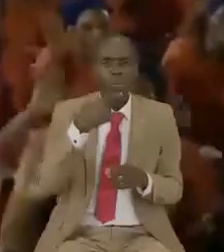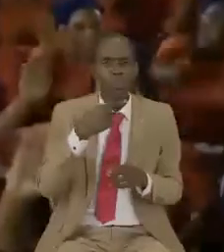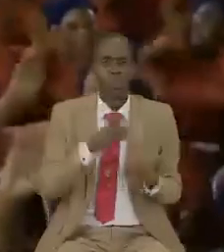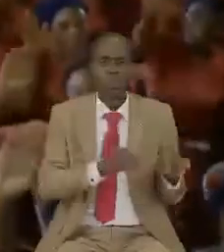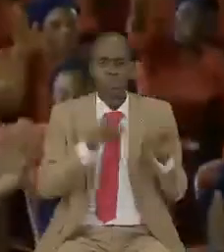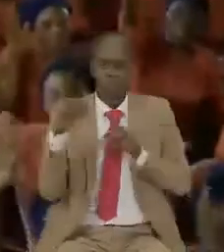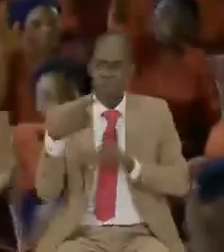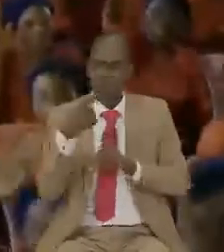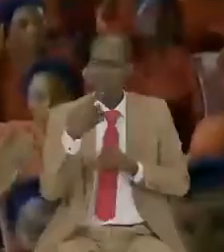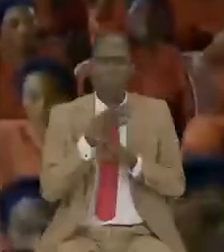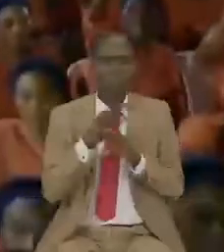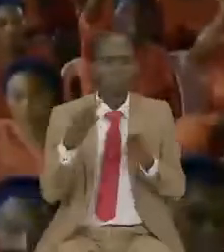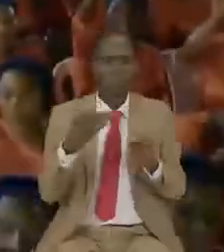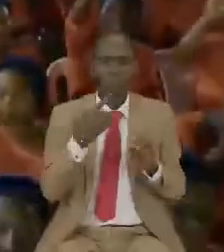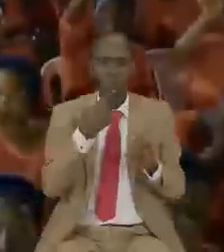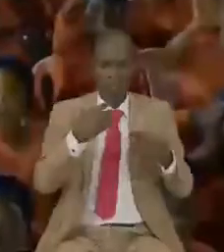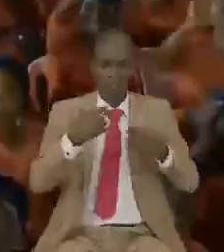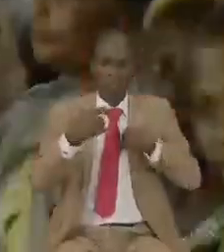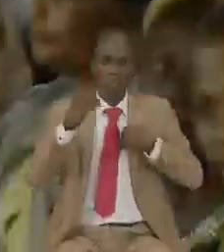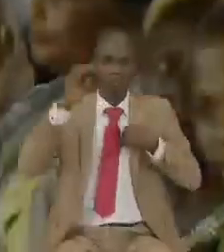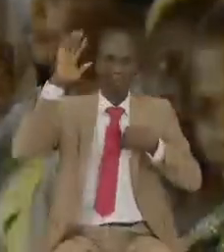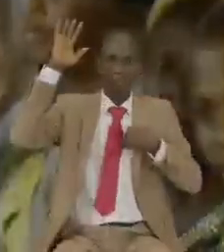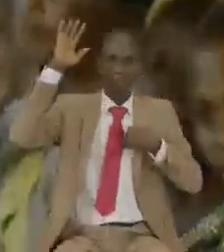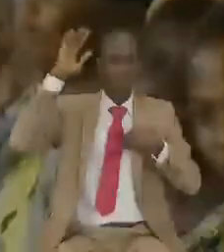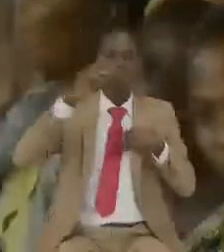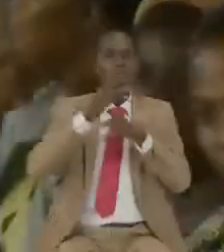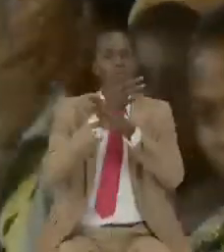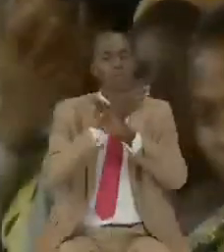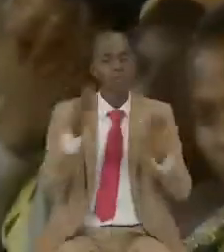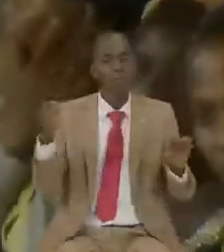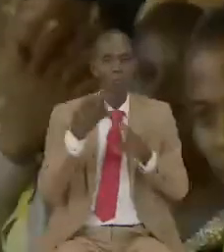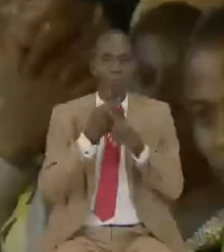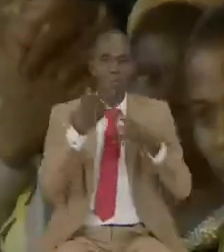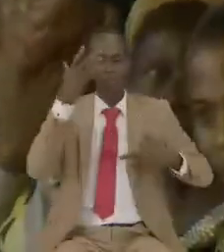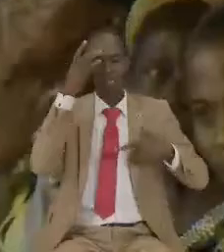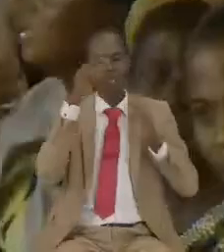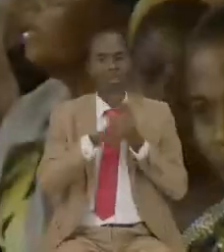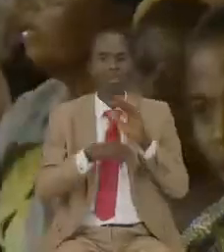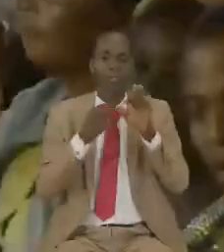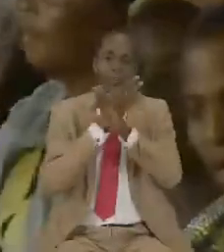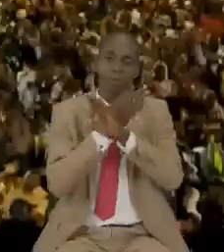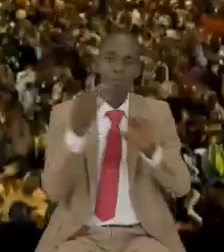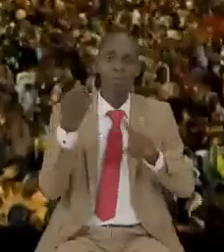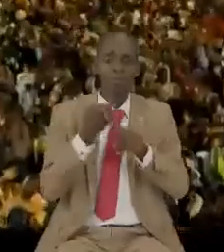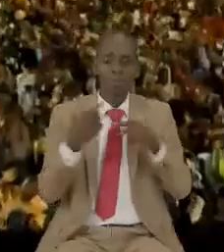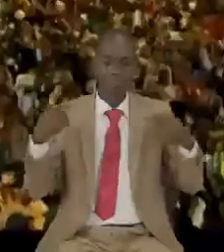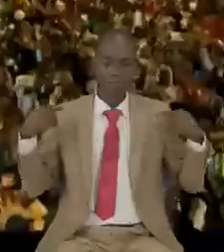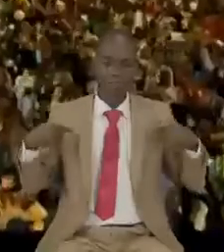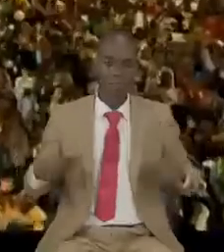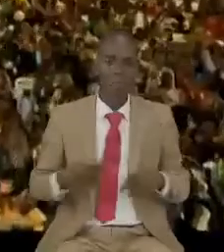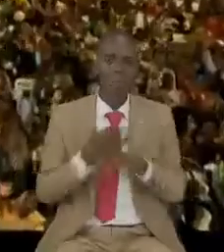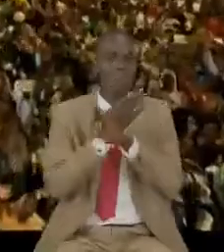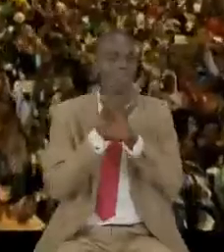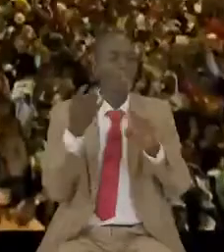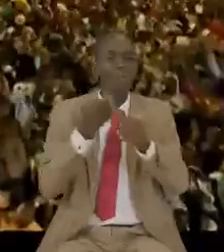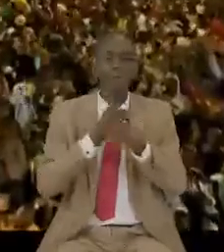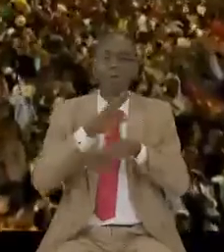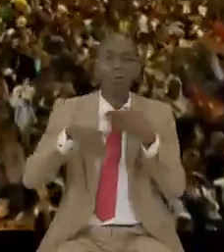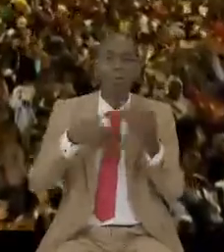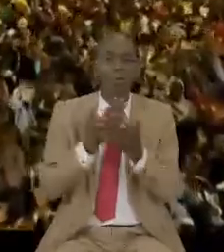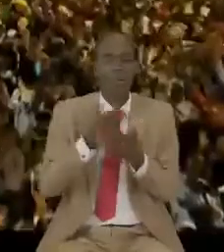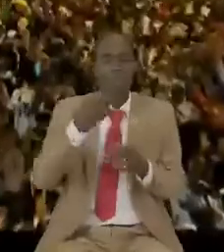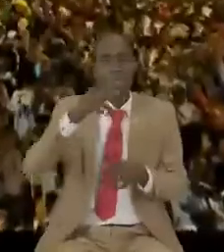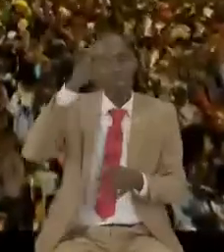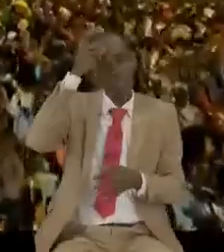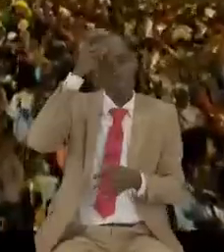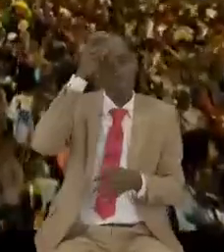Set you free. Free from sickness. I'm free from affliction. I'm free from all those demons that